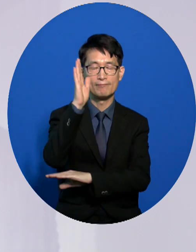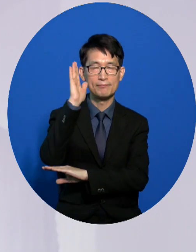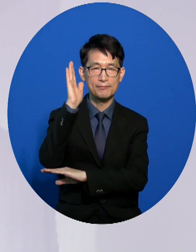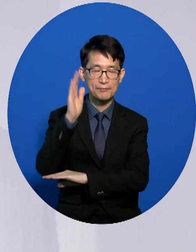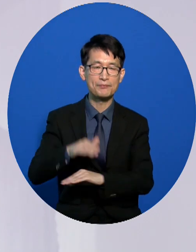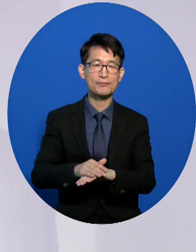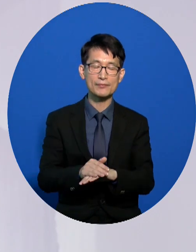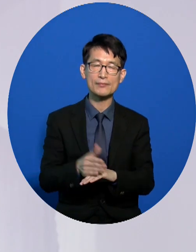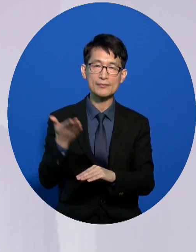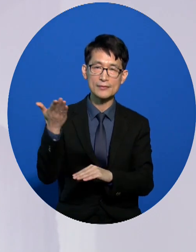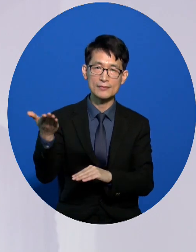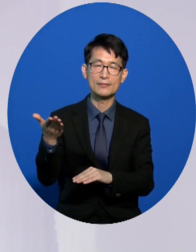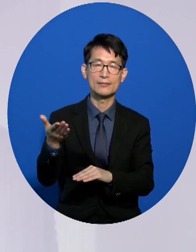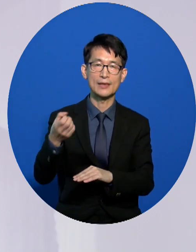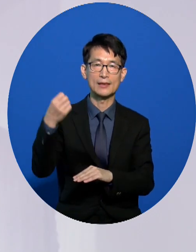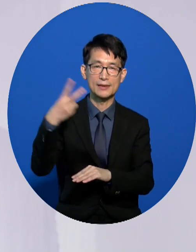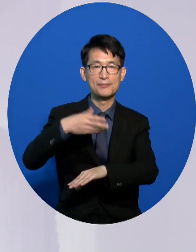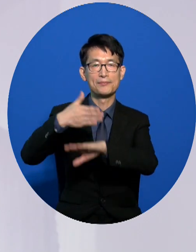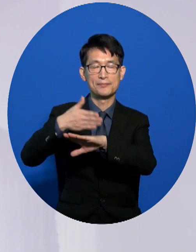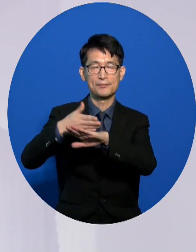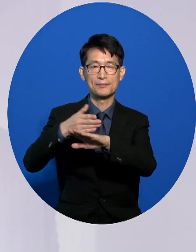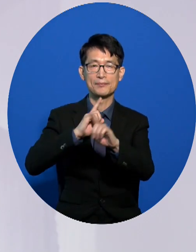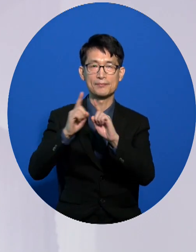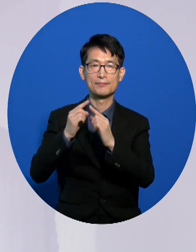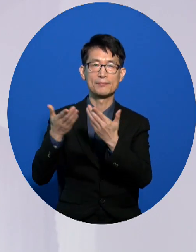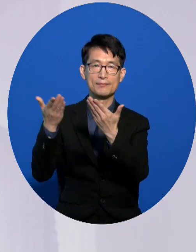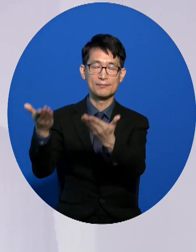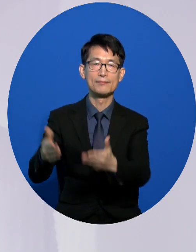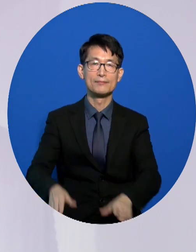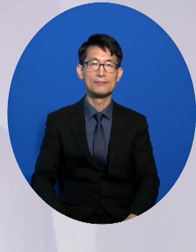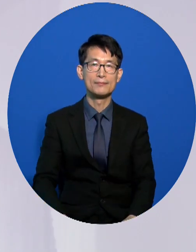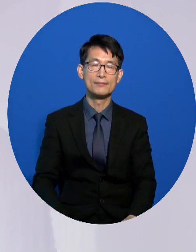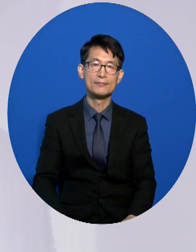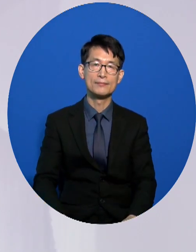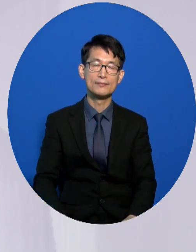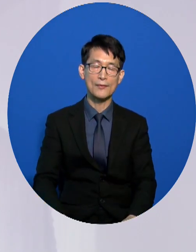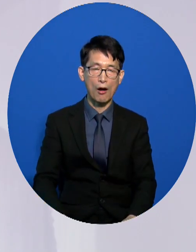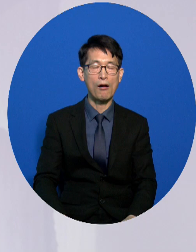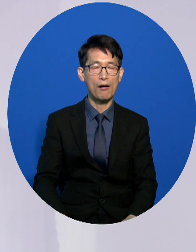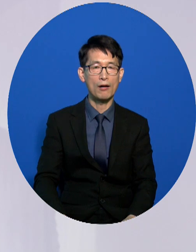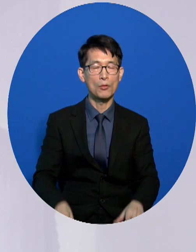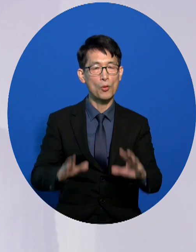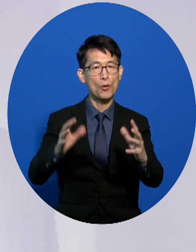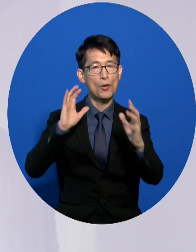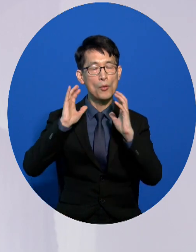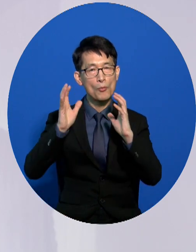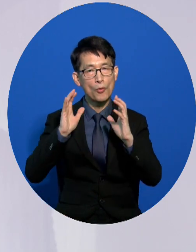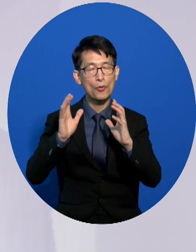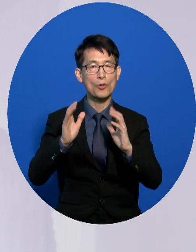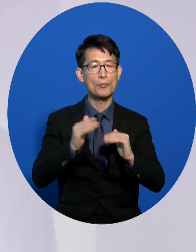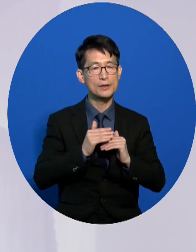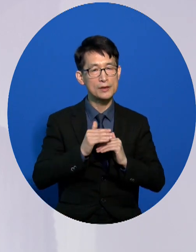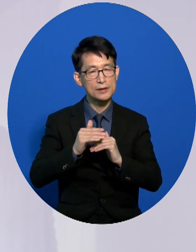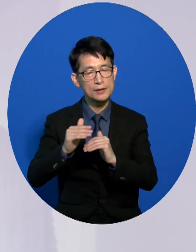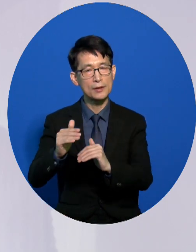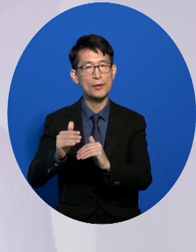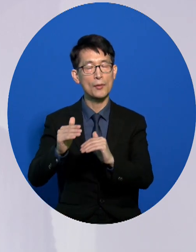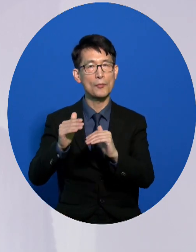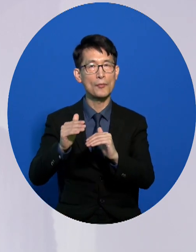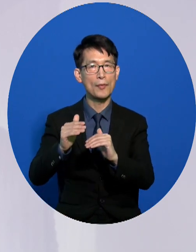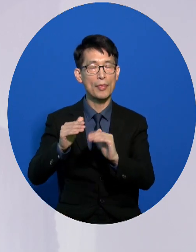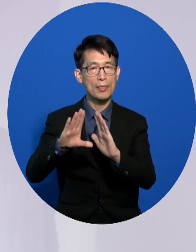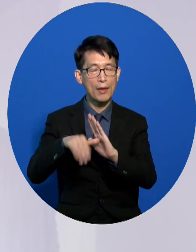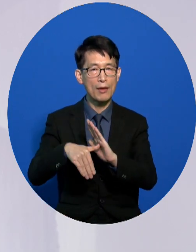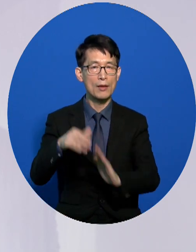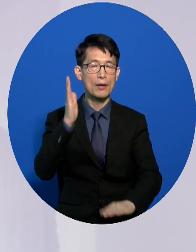Thank you very much to Park Won-jin for the excellent presentation. In fact, as I take